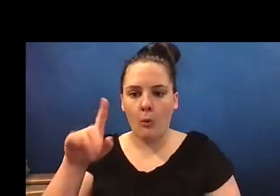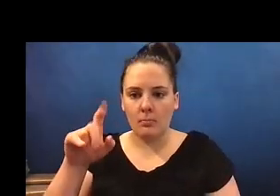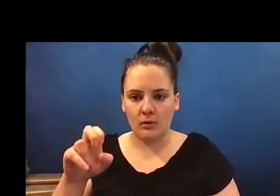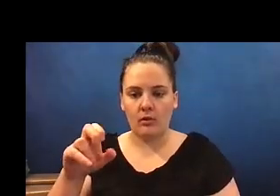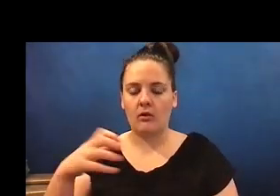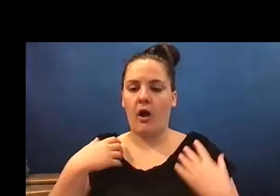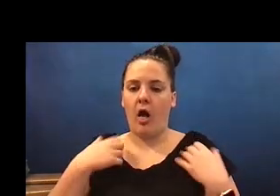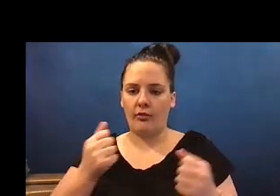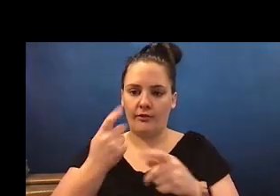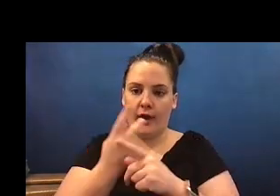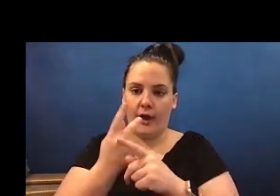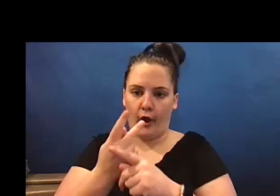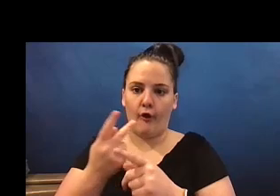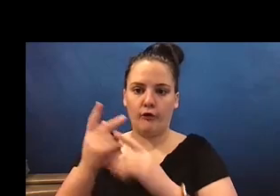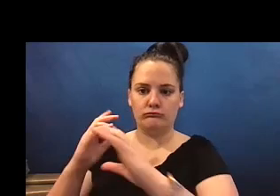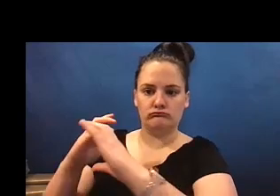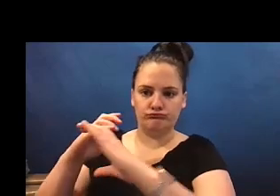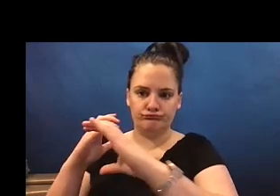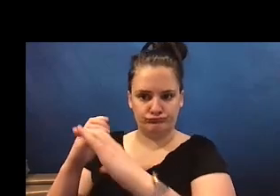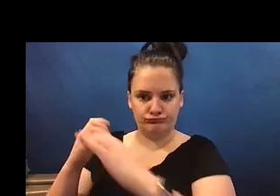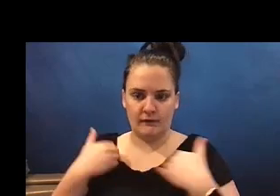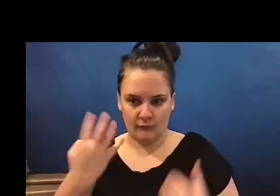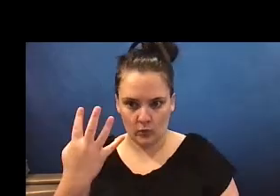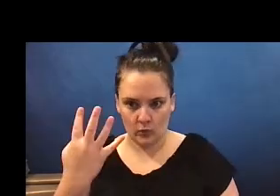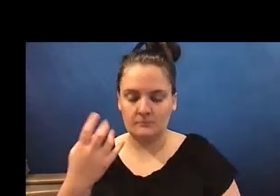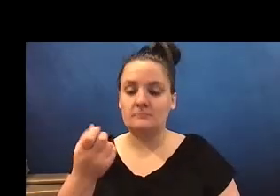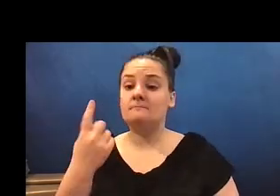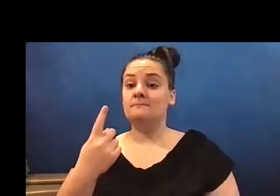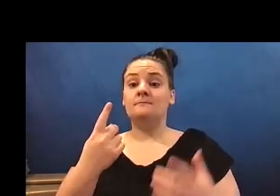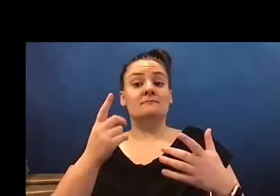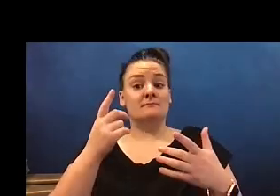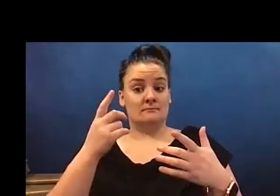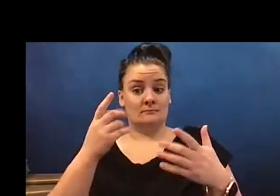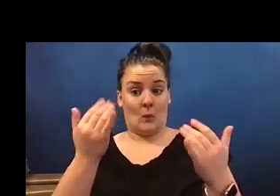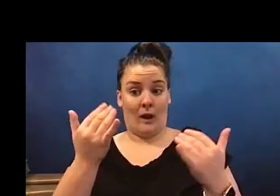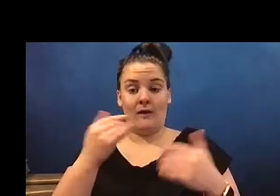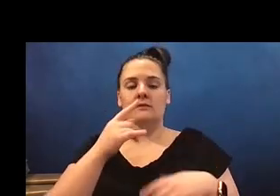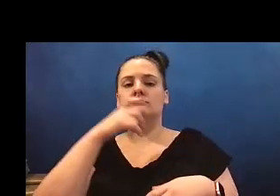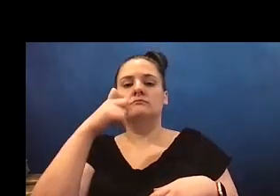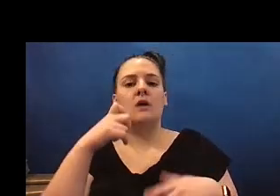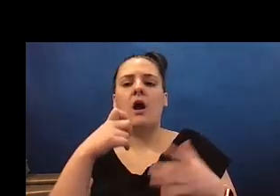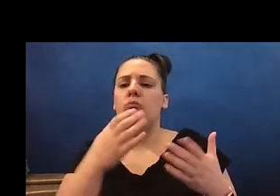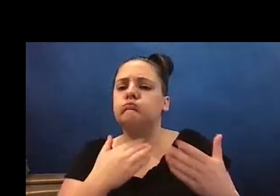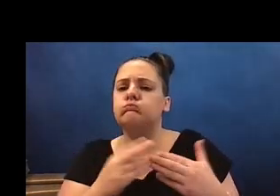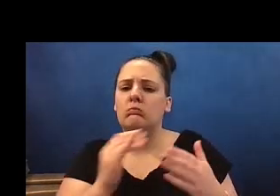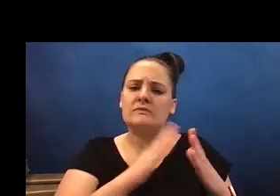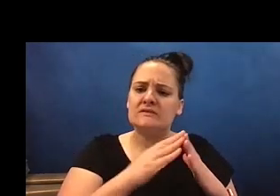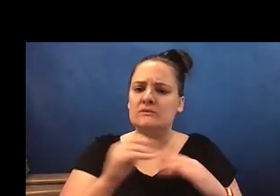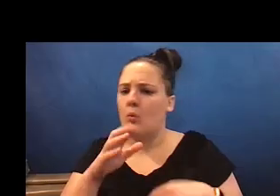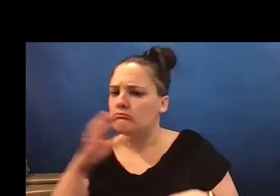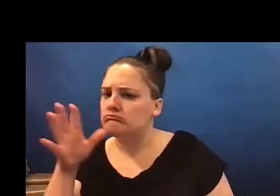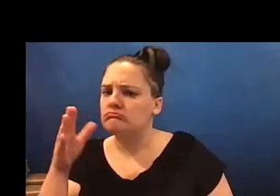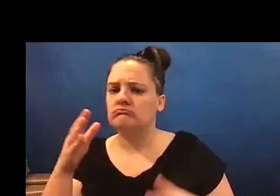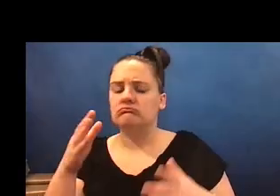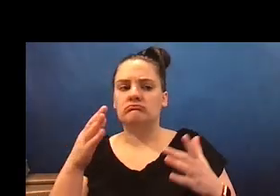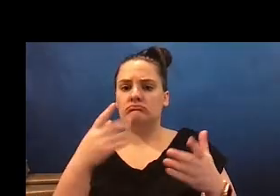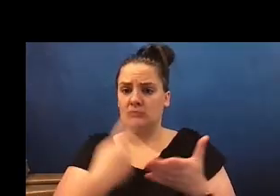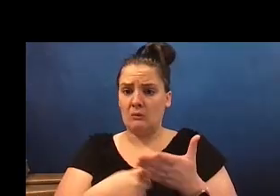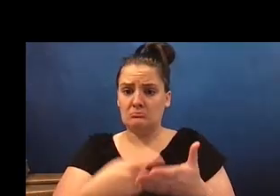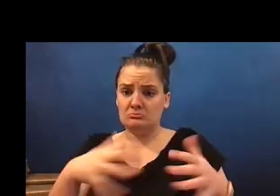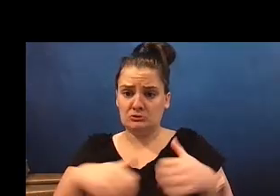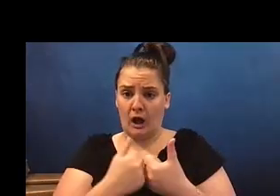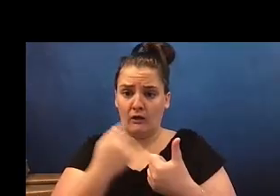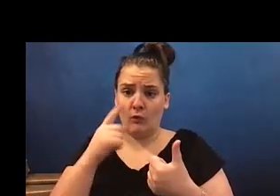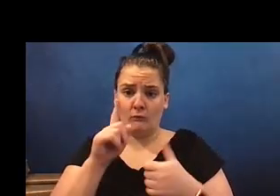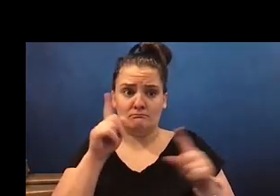where people who might, even within an urban area, find that it's geographically challenging for them, whether it's to take off